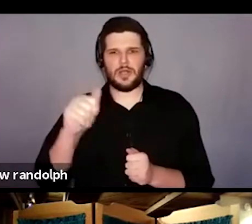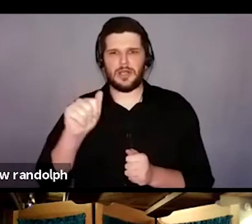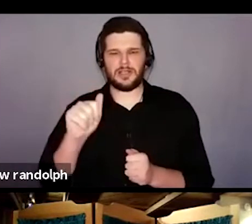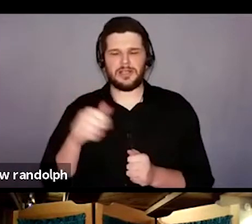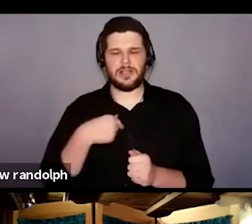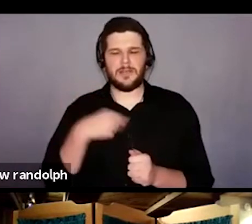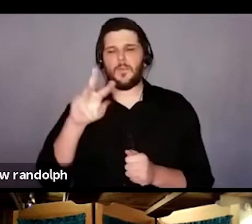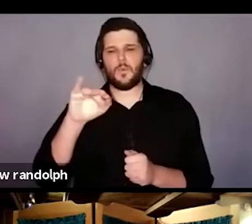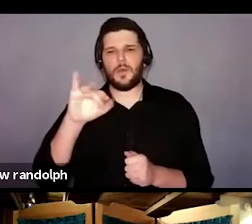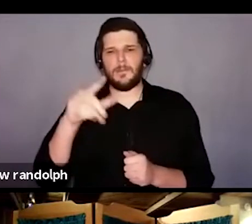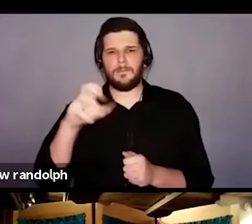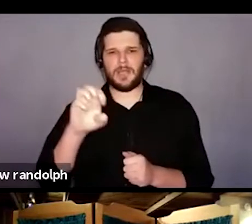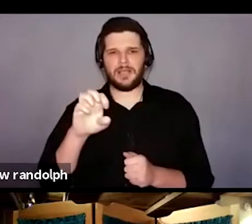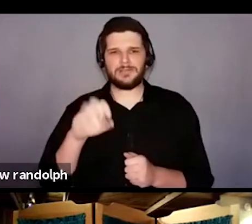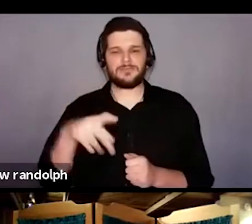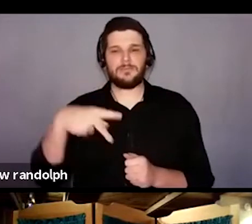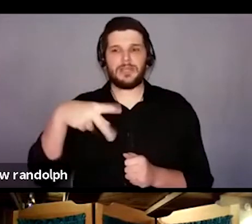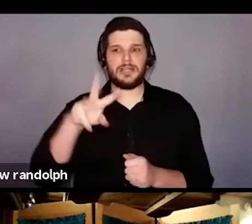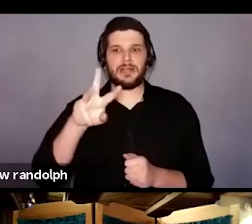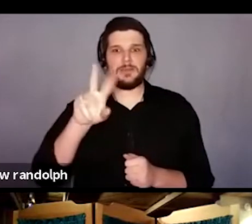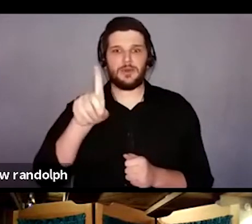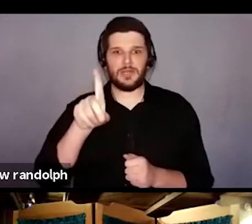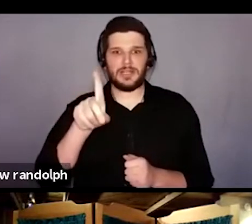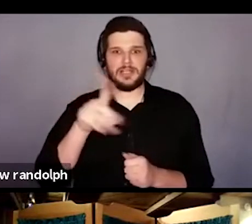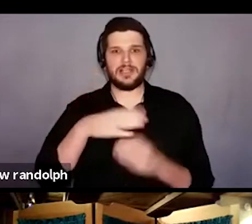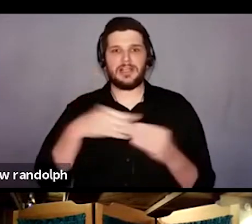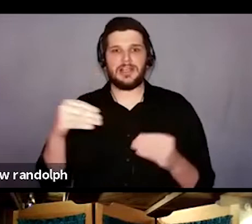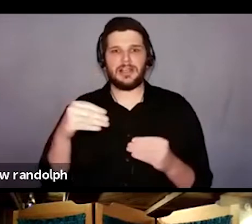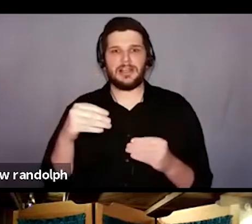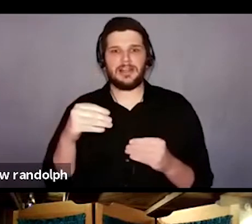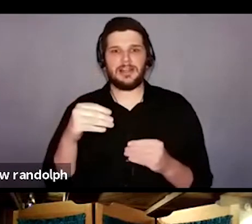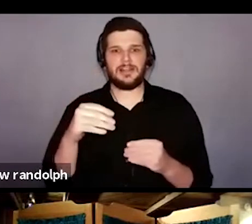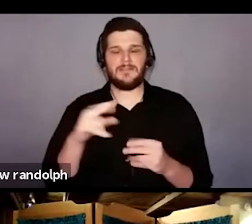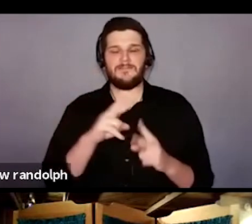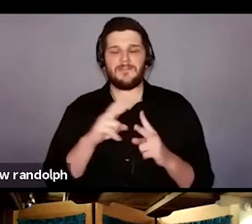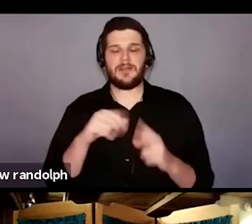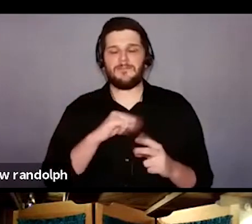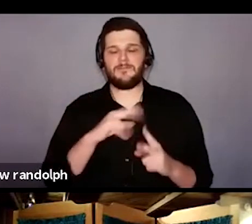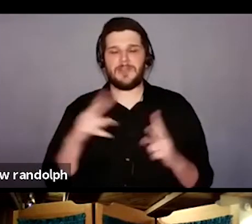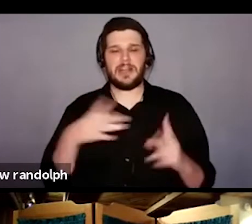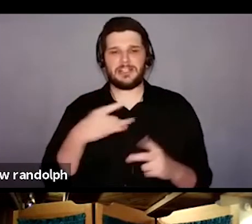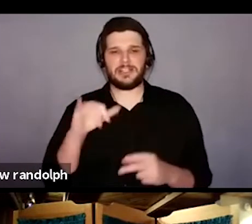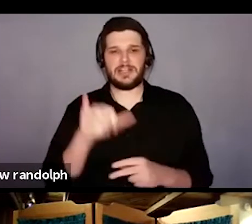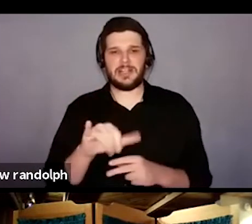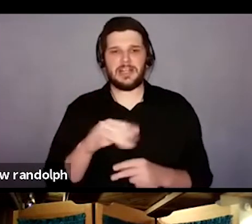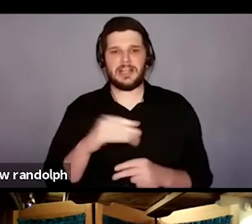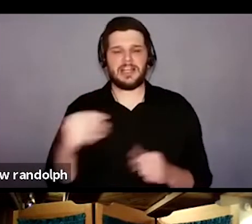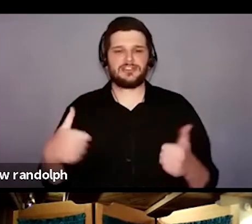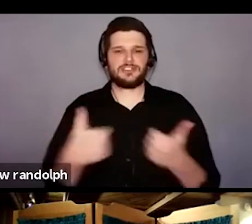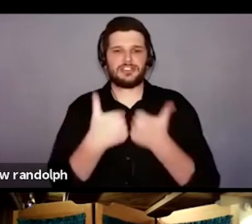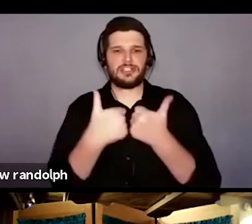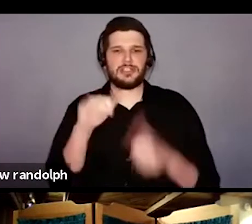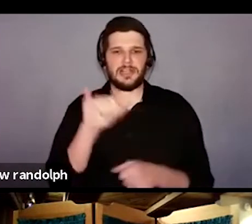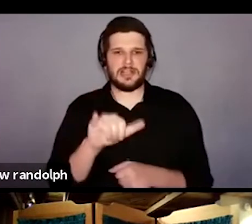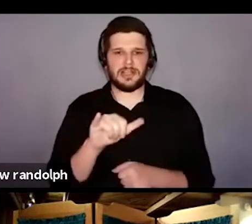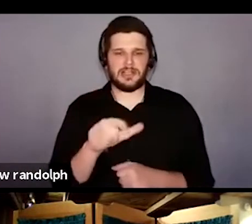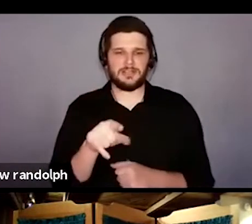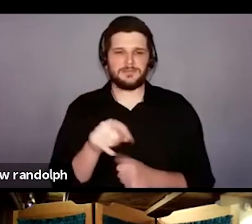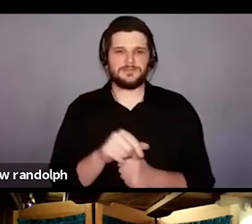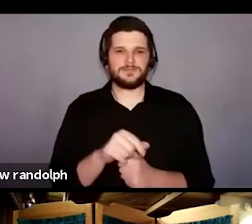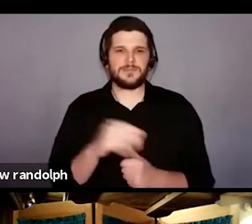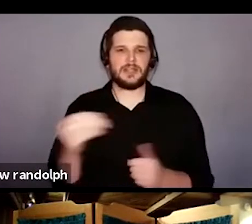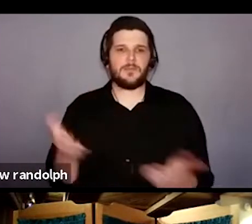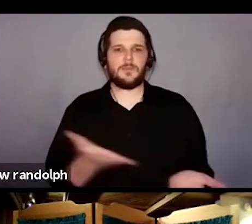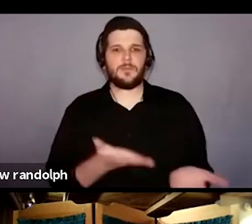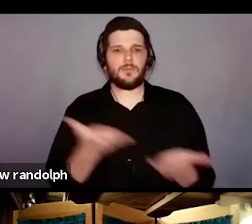with the PWD, and I'm very interested in that and challenging that and bringing